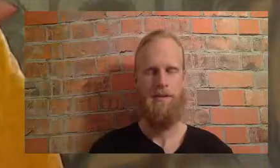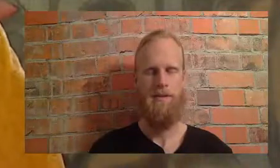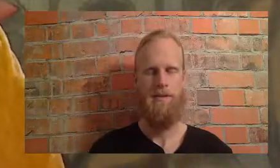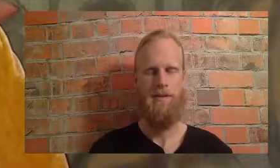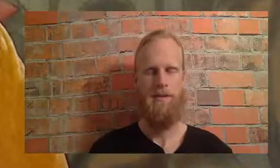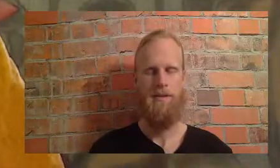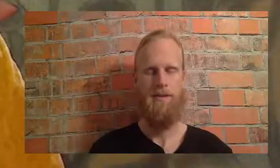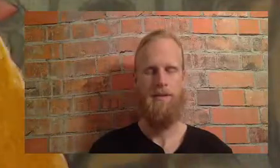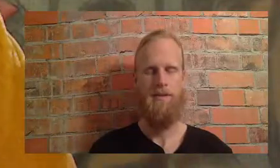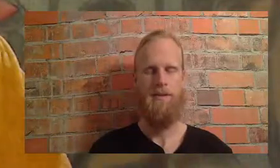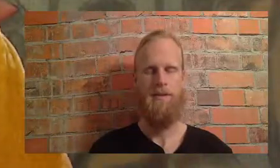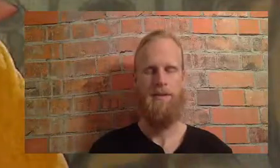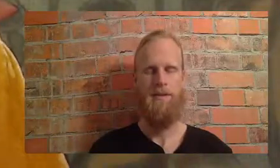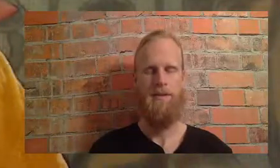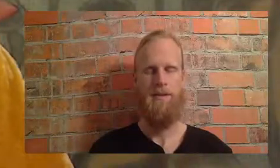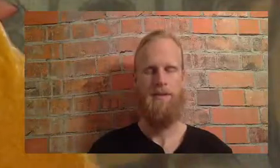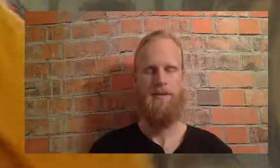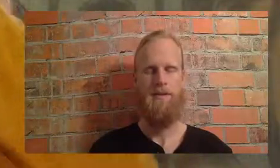this part of you?